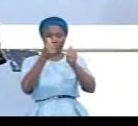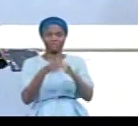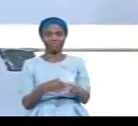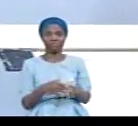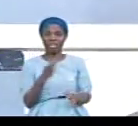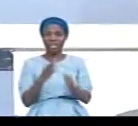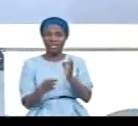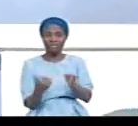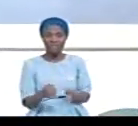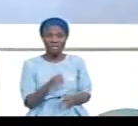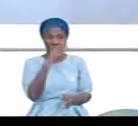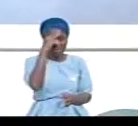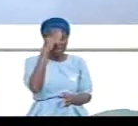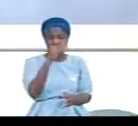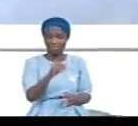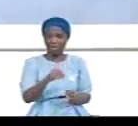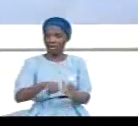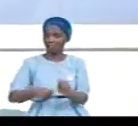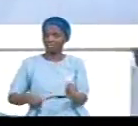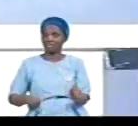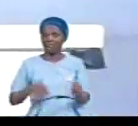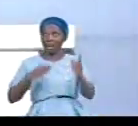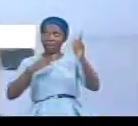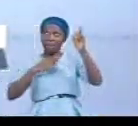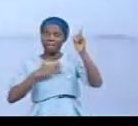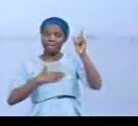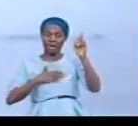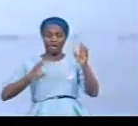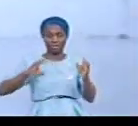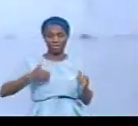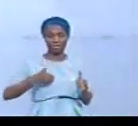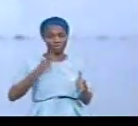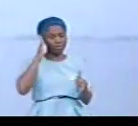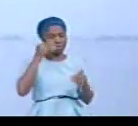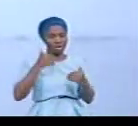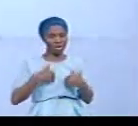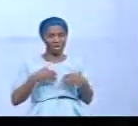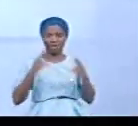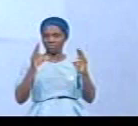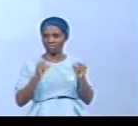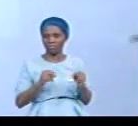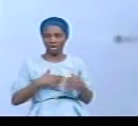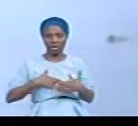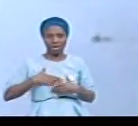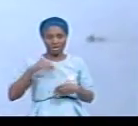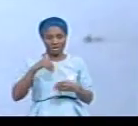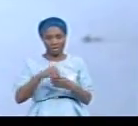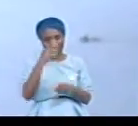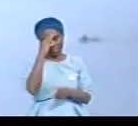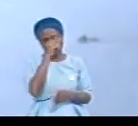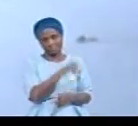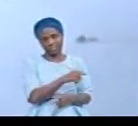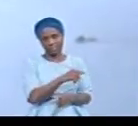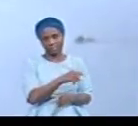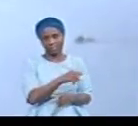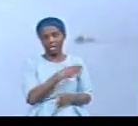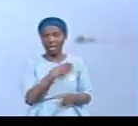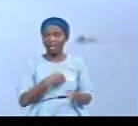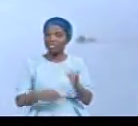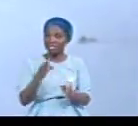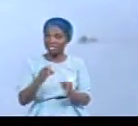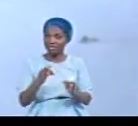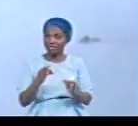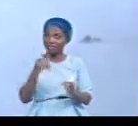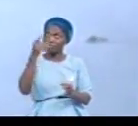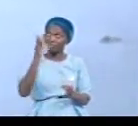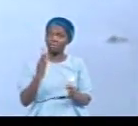draw back, my soul shall have no pleasure in him. And if God has no pleasure